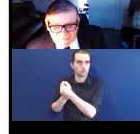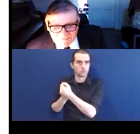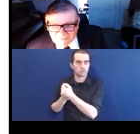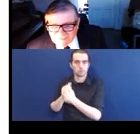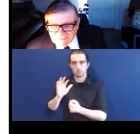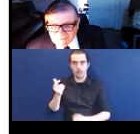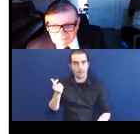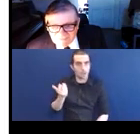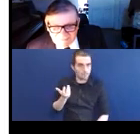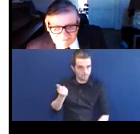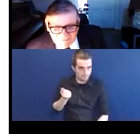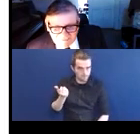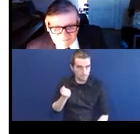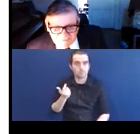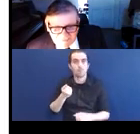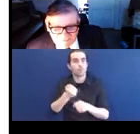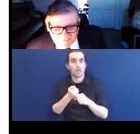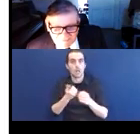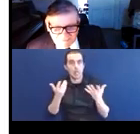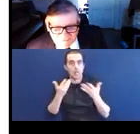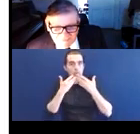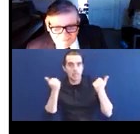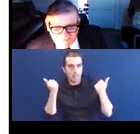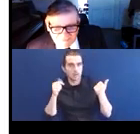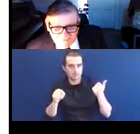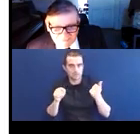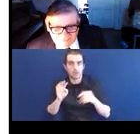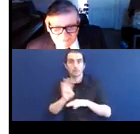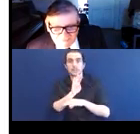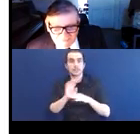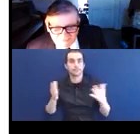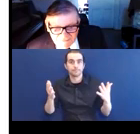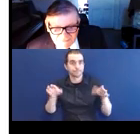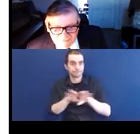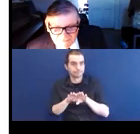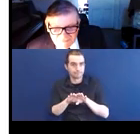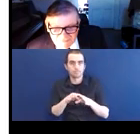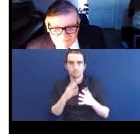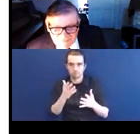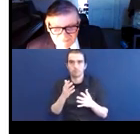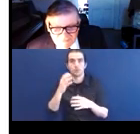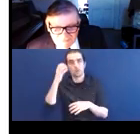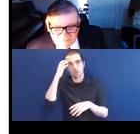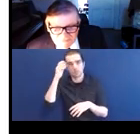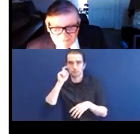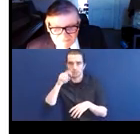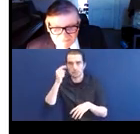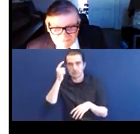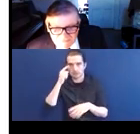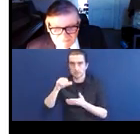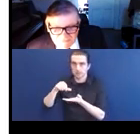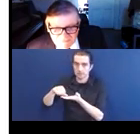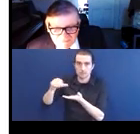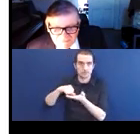that. What are the main barriers to equal employment, according to your view? Okay, so